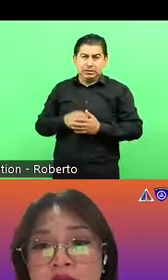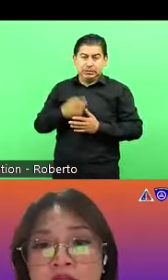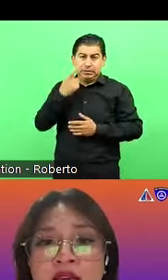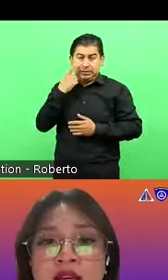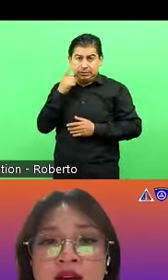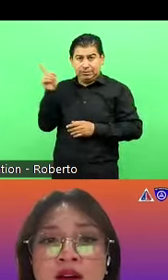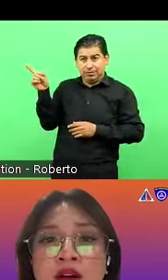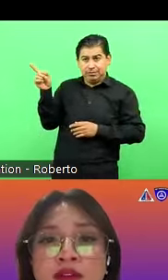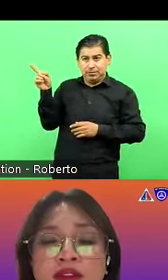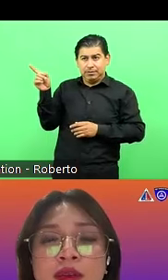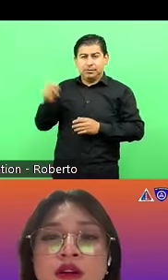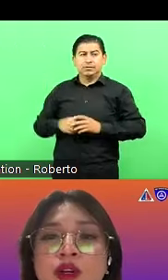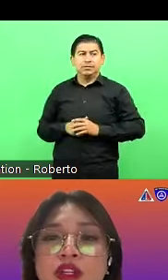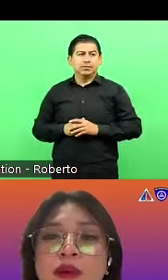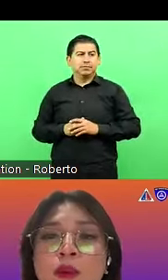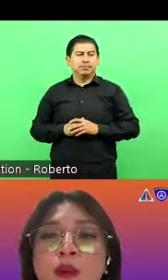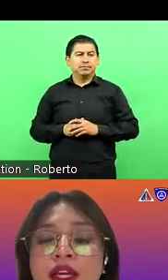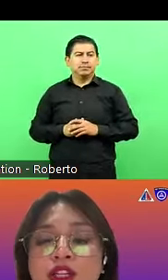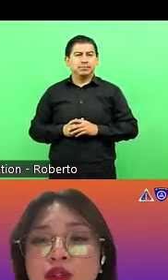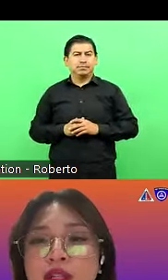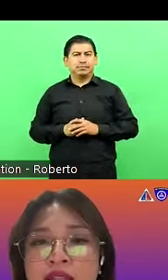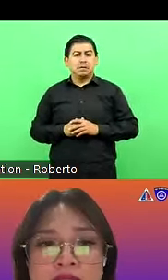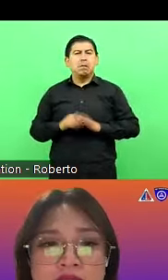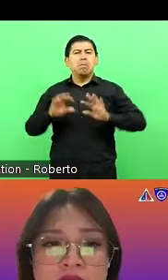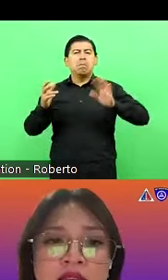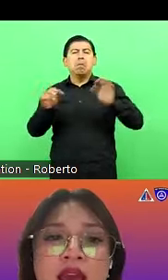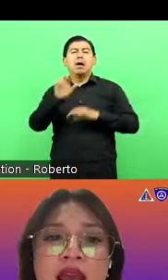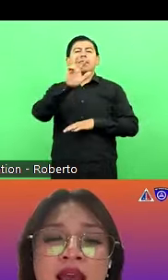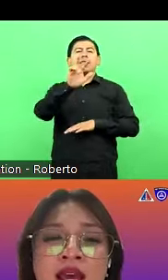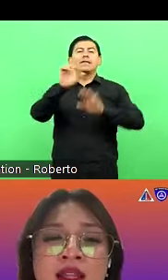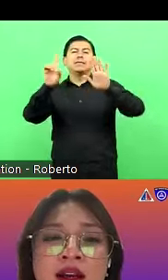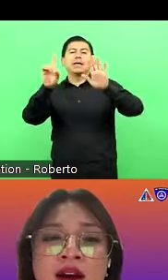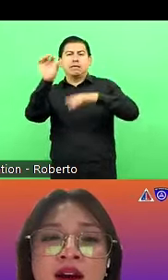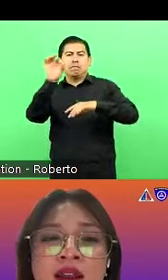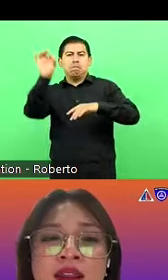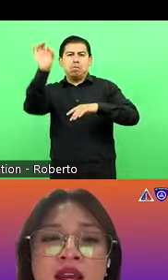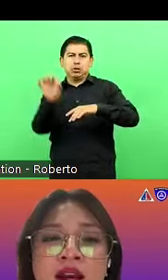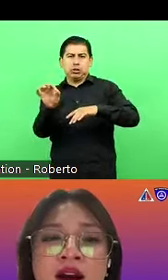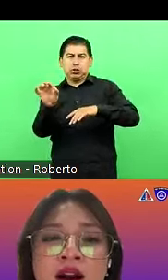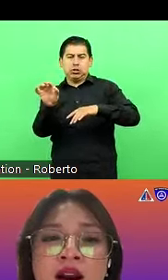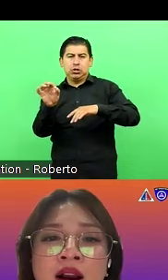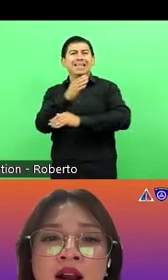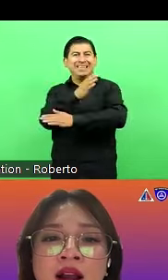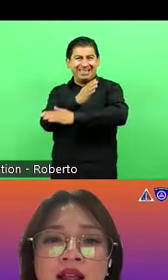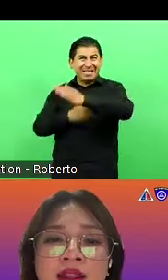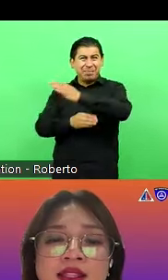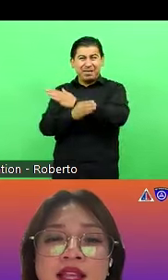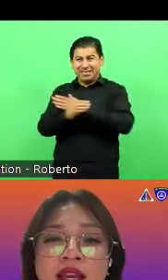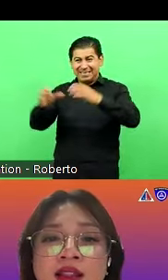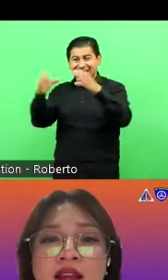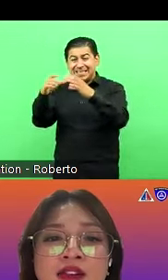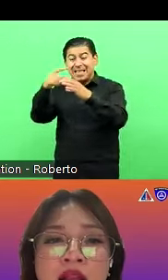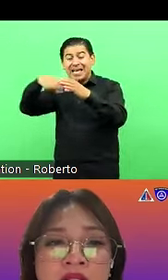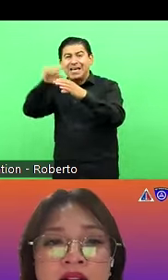36% of the PWD population in the city, and they are the